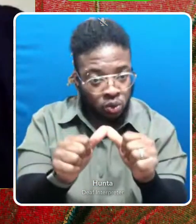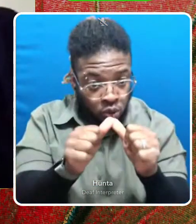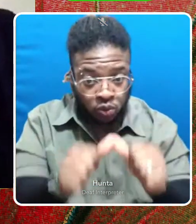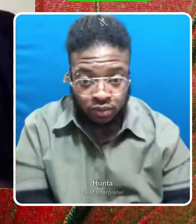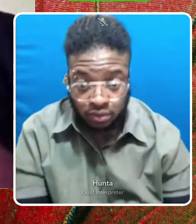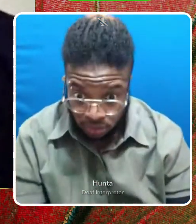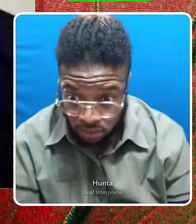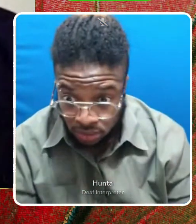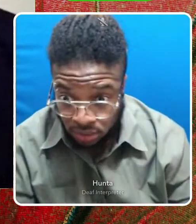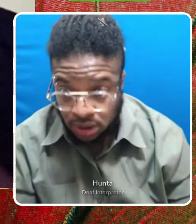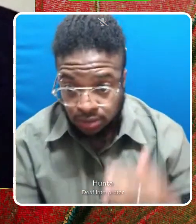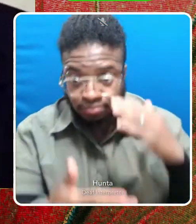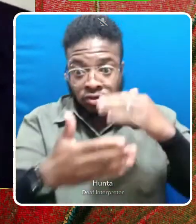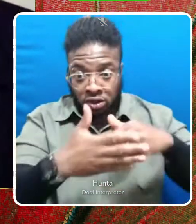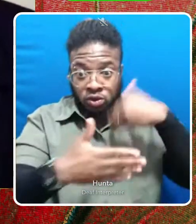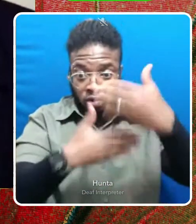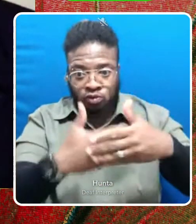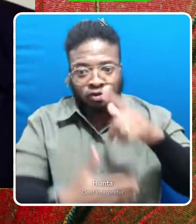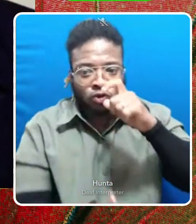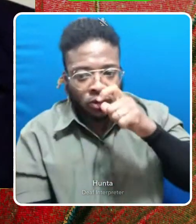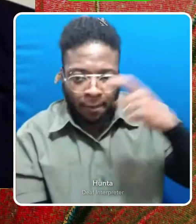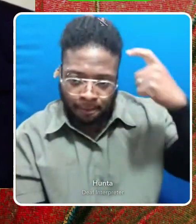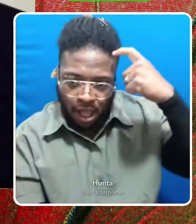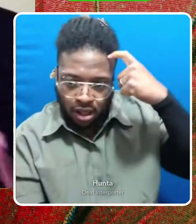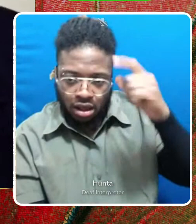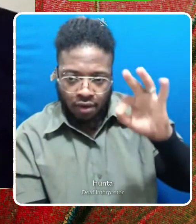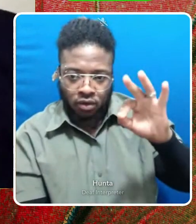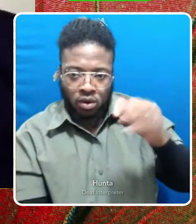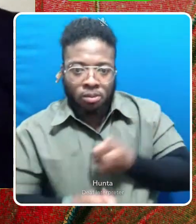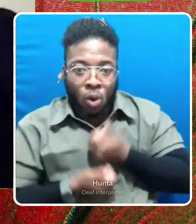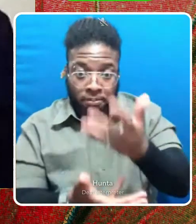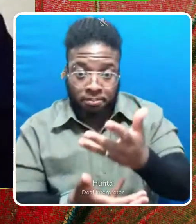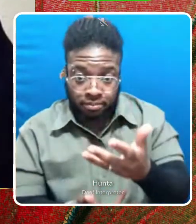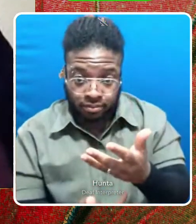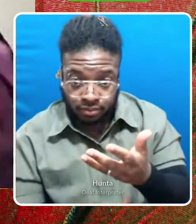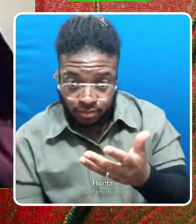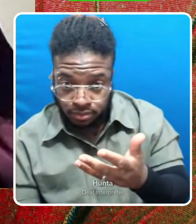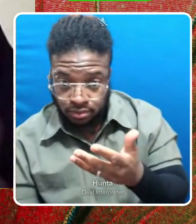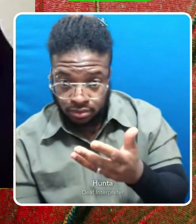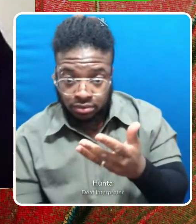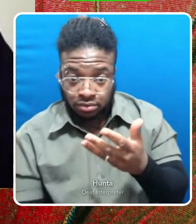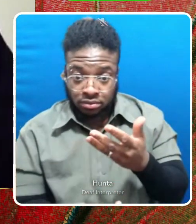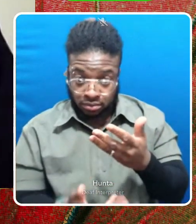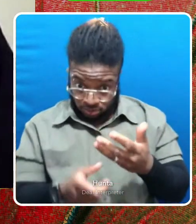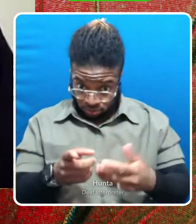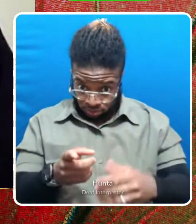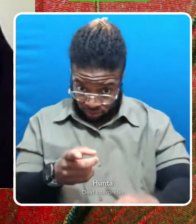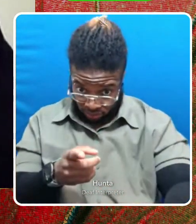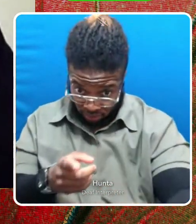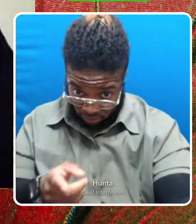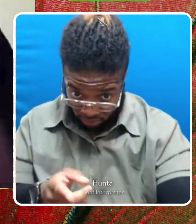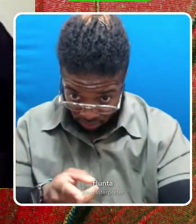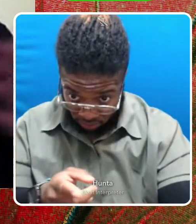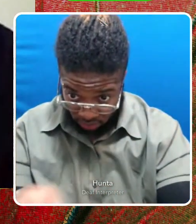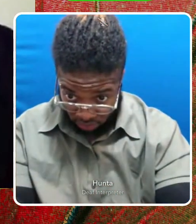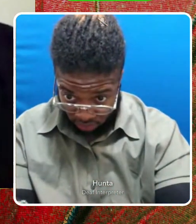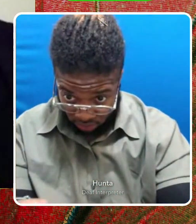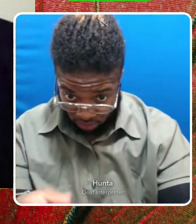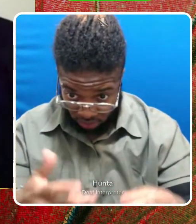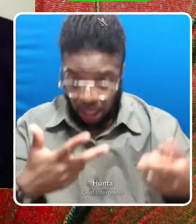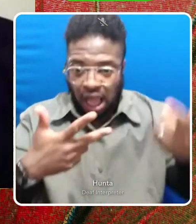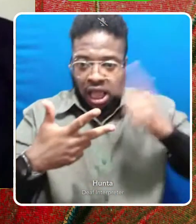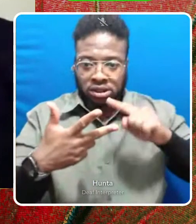have Minds of Poetry, and then on deck we have Southern Word. So